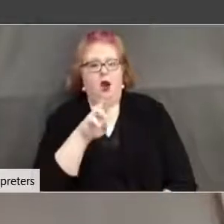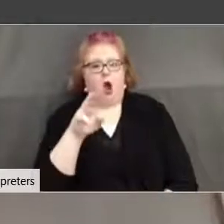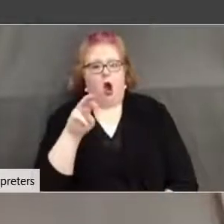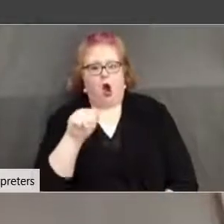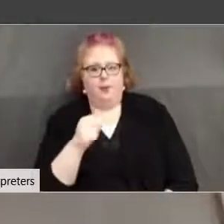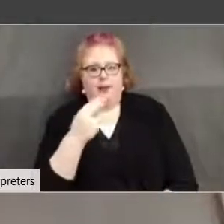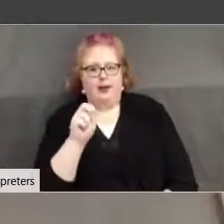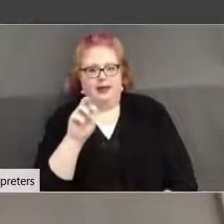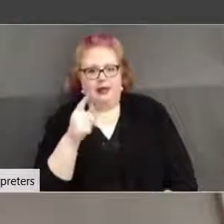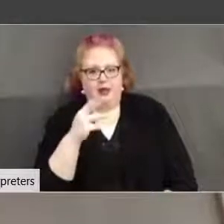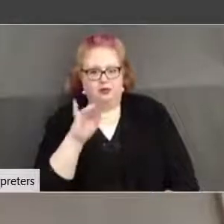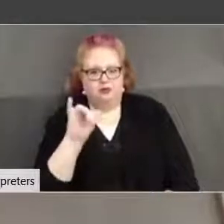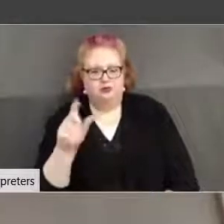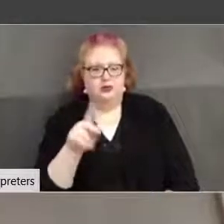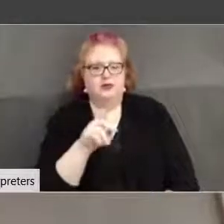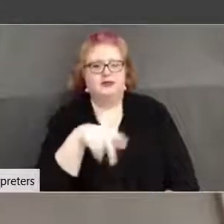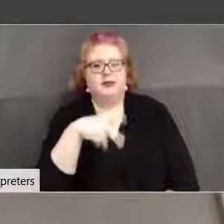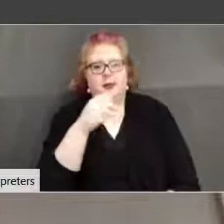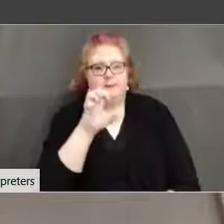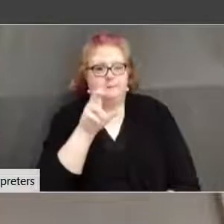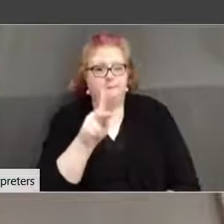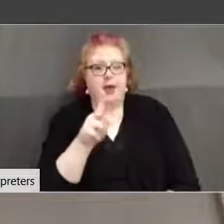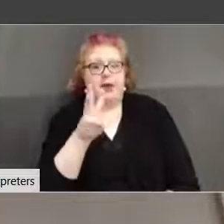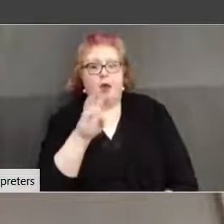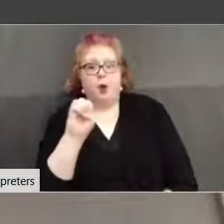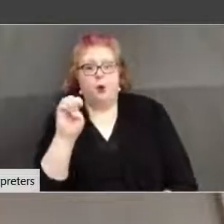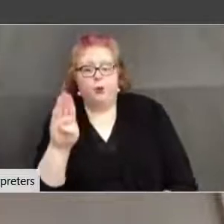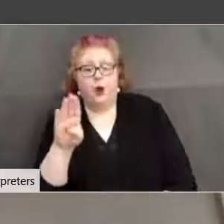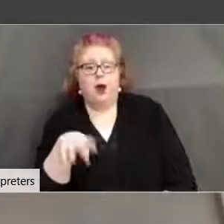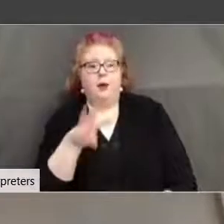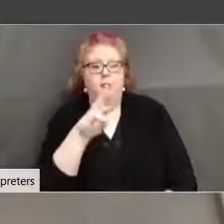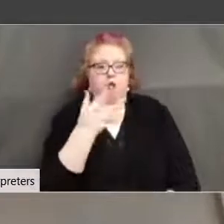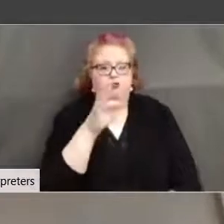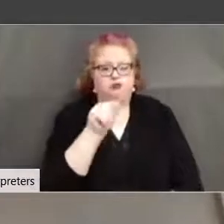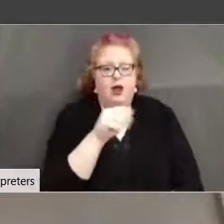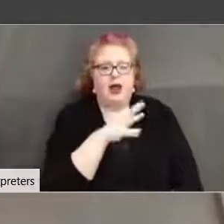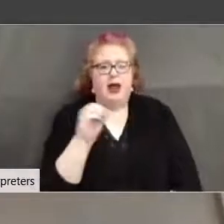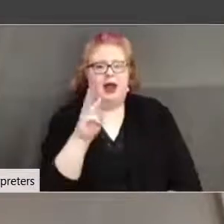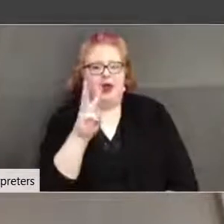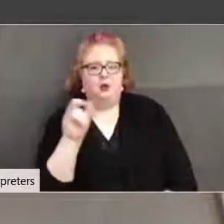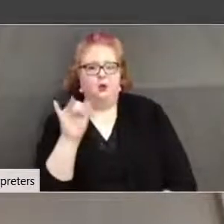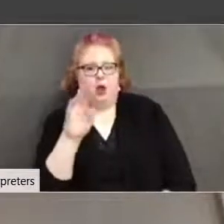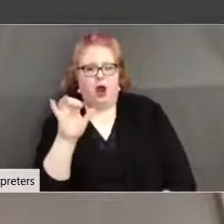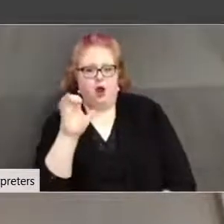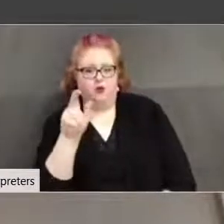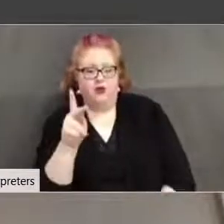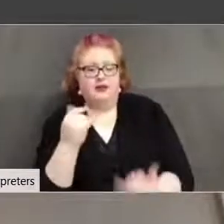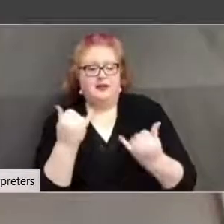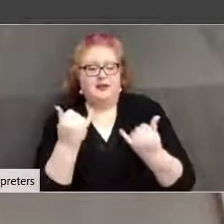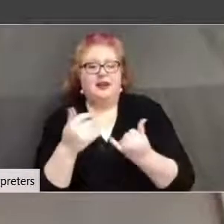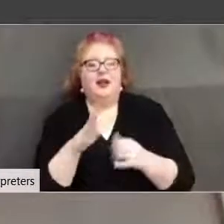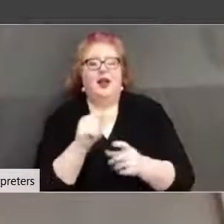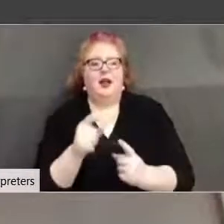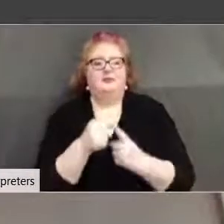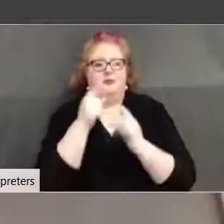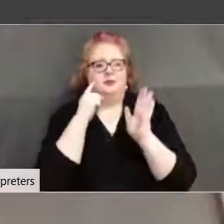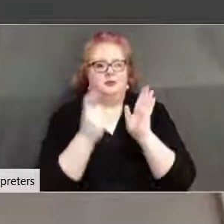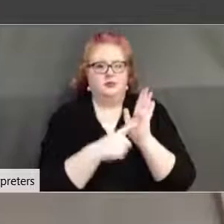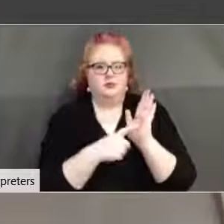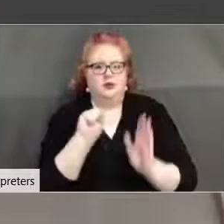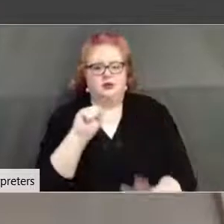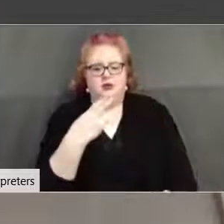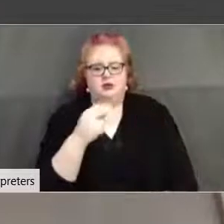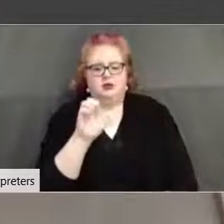Webb, Doris Wright, and Vice Mayor B.J. Wyrick, with a special mention of Lottie Shackelford serving as Little Rock's first female